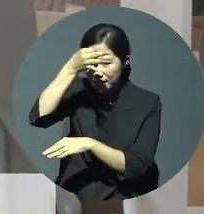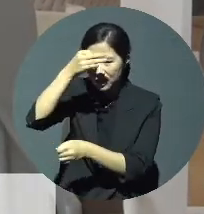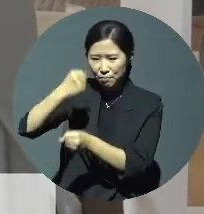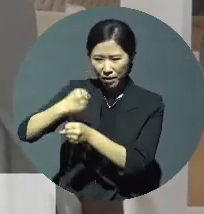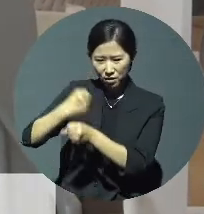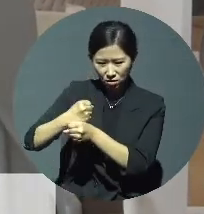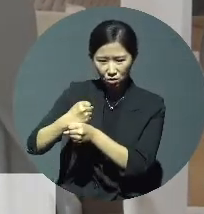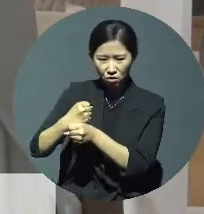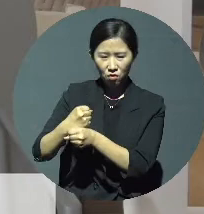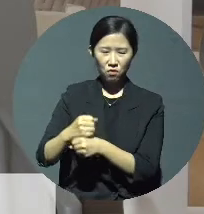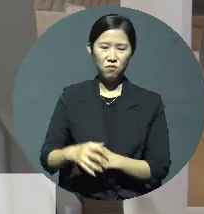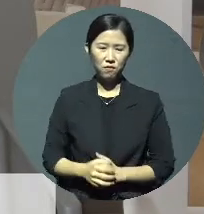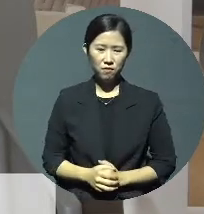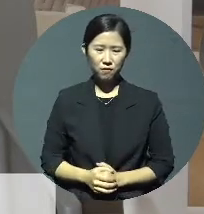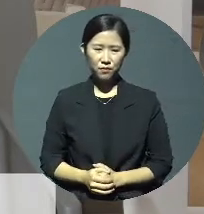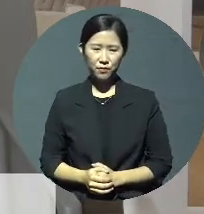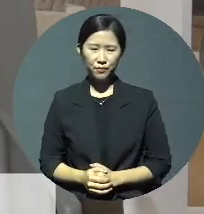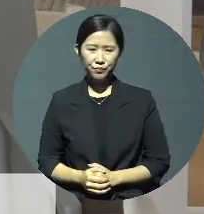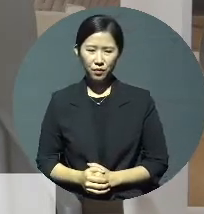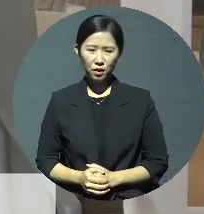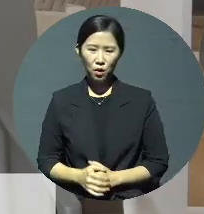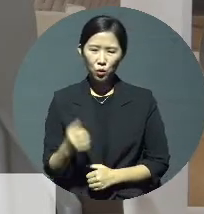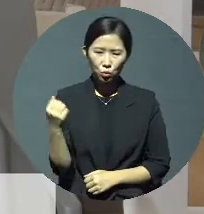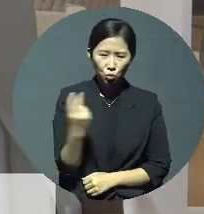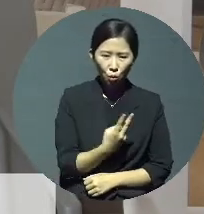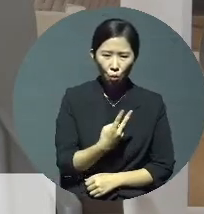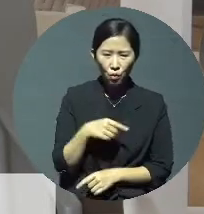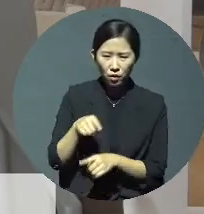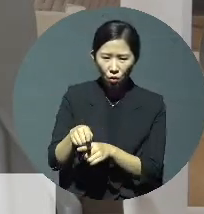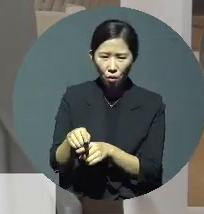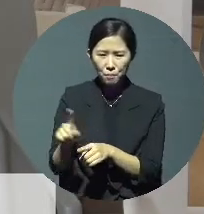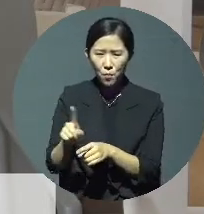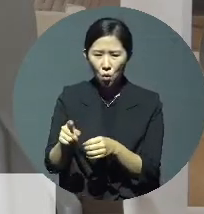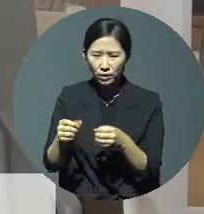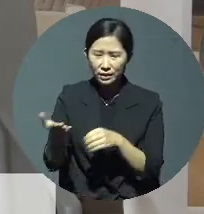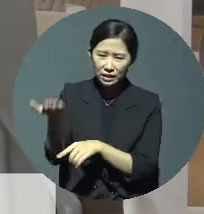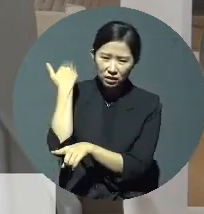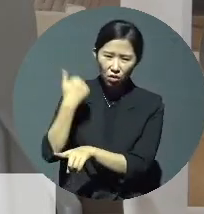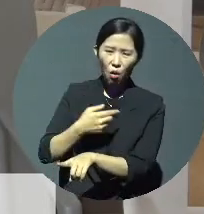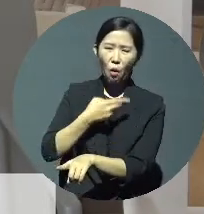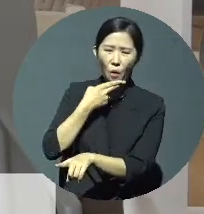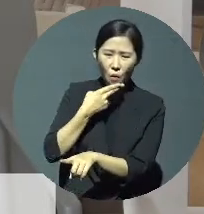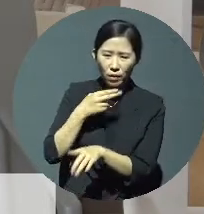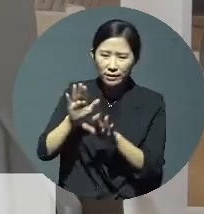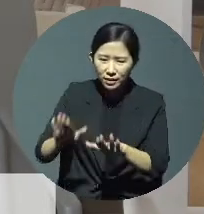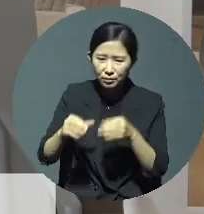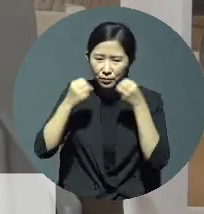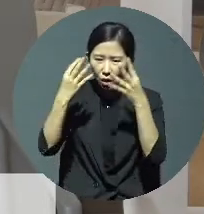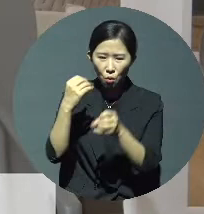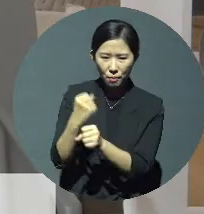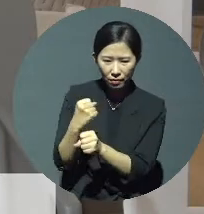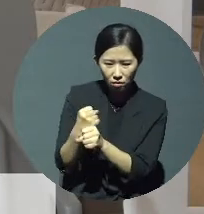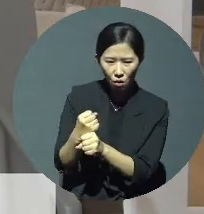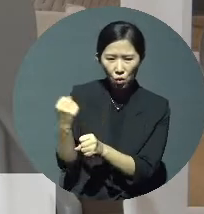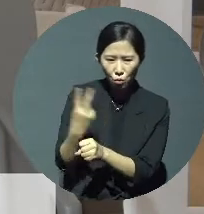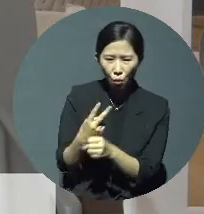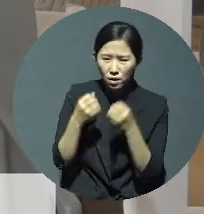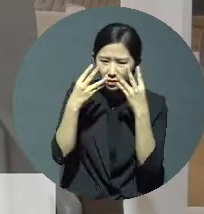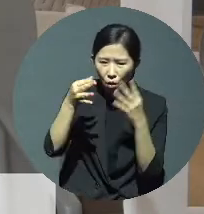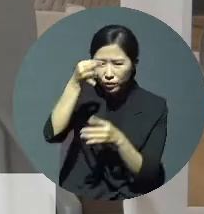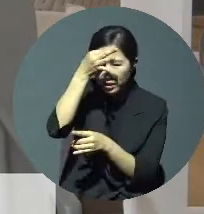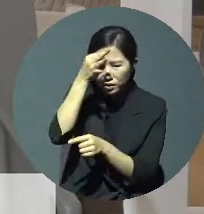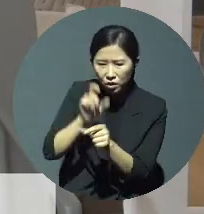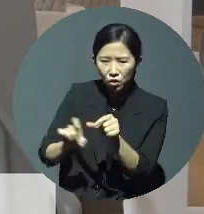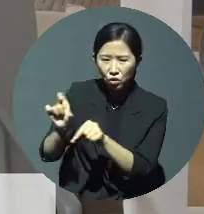a product or service. And you're always looking at, you know, the trends and behaviors and the way the world's shifting to influence